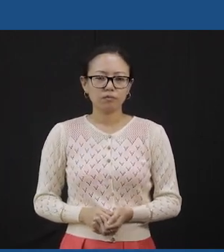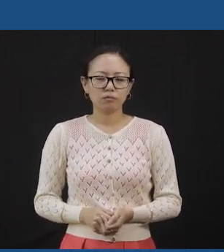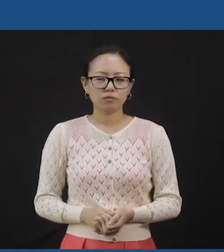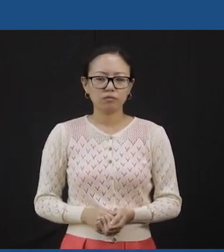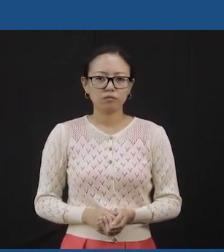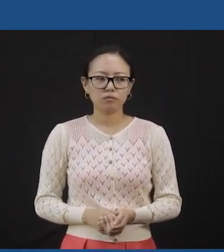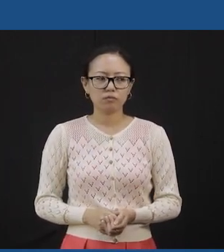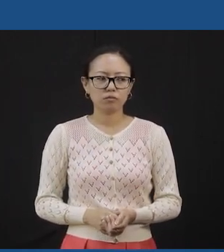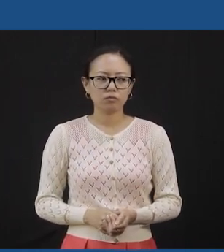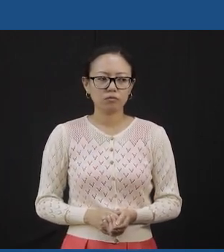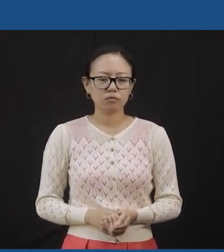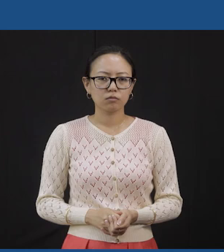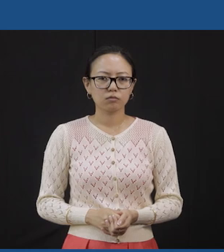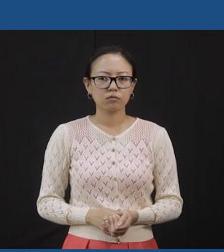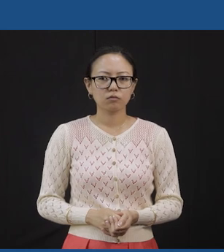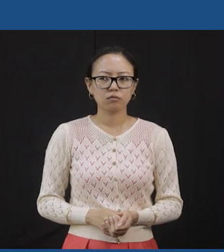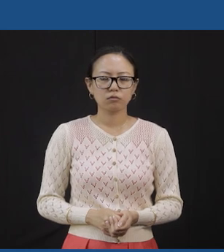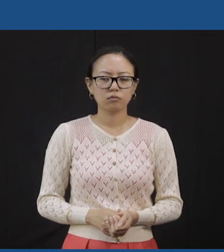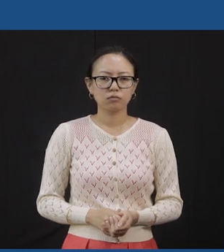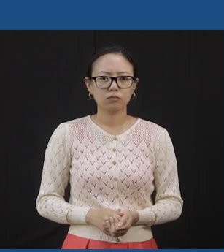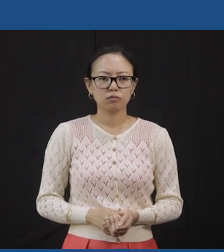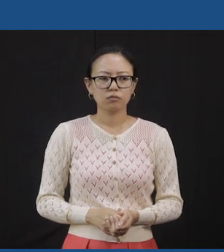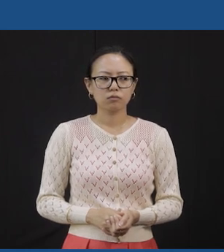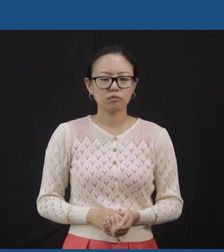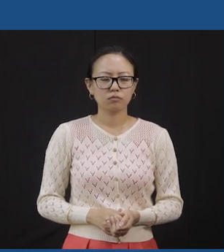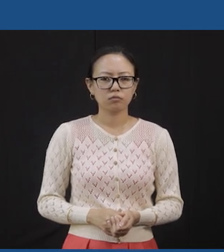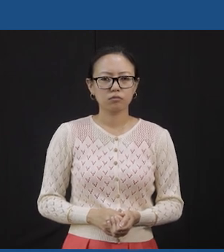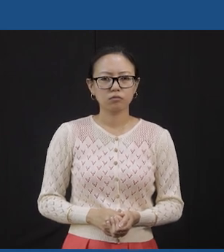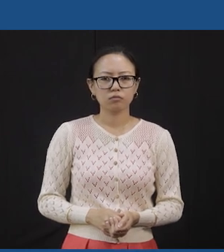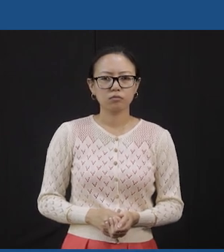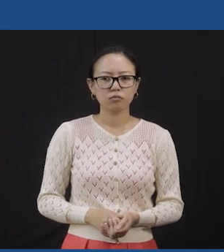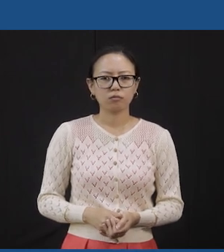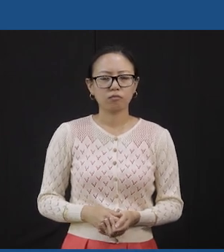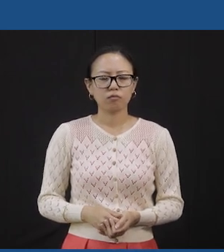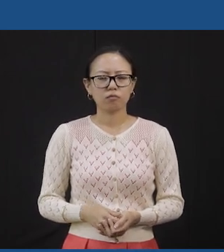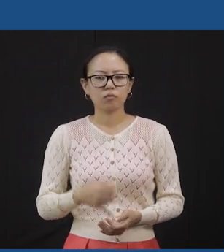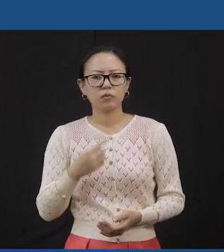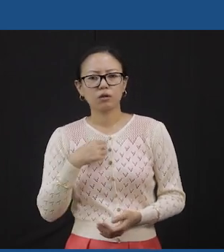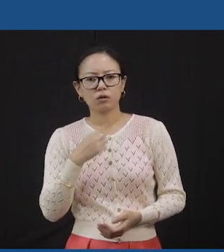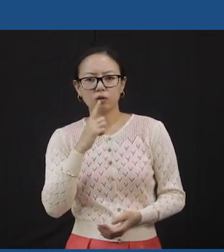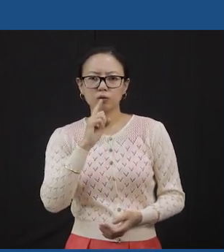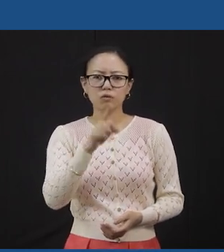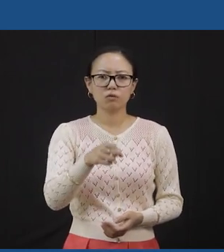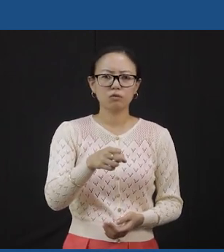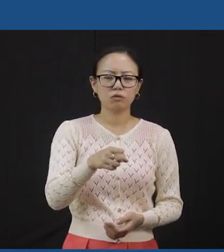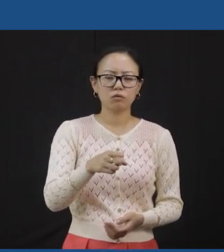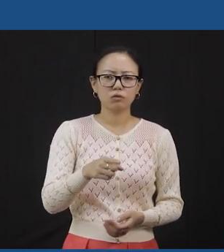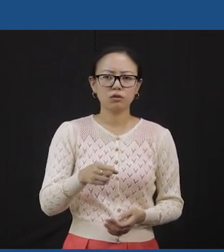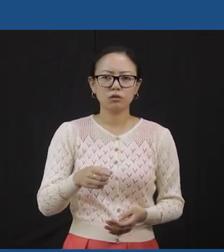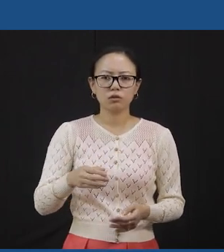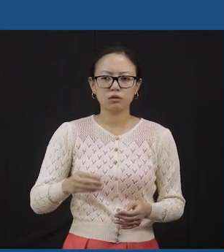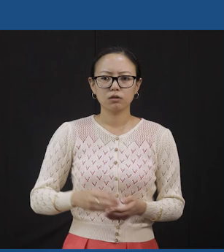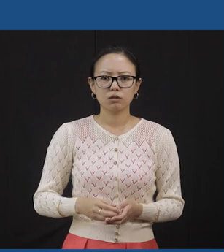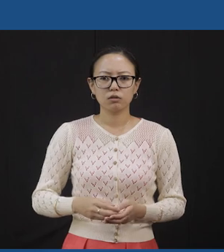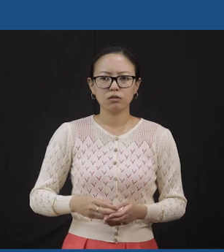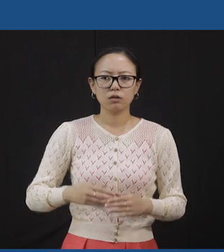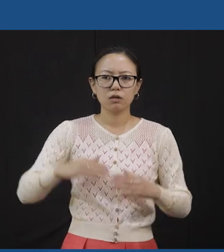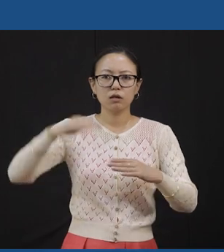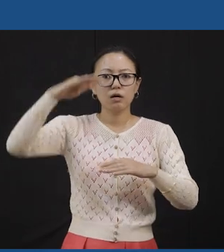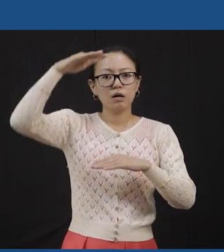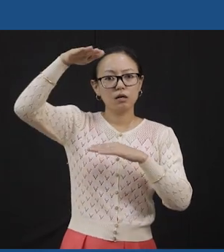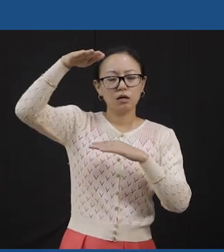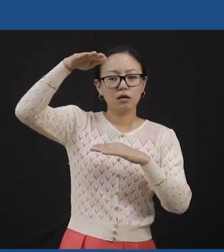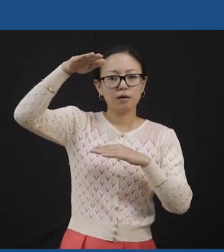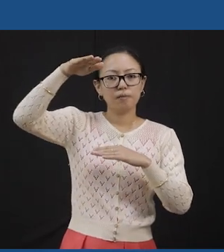I have told you that you can add it from upward or downward, but you will always start from right-hand side, that